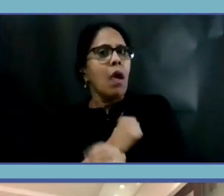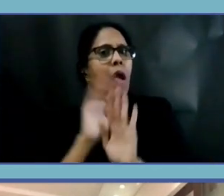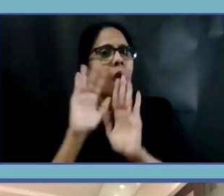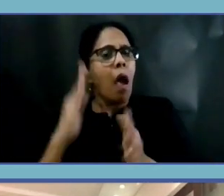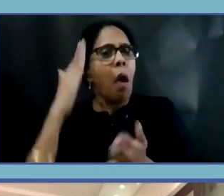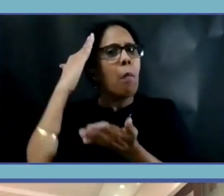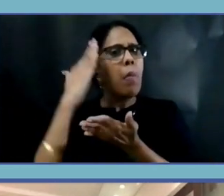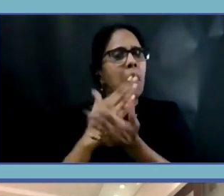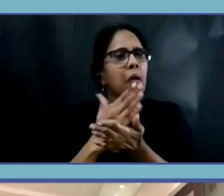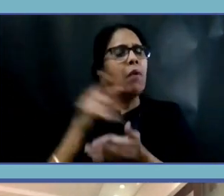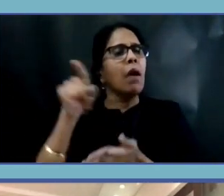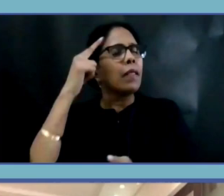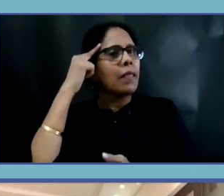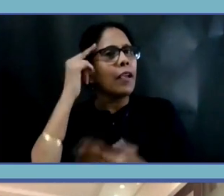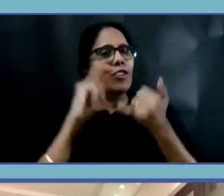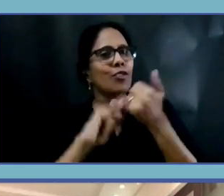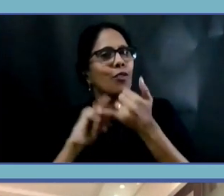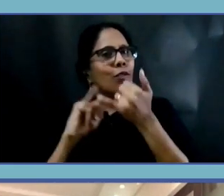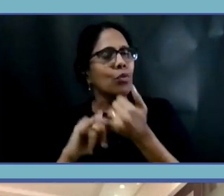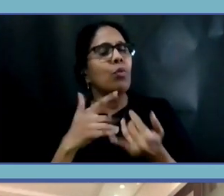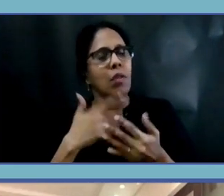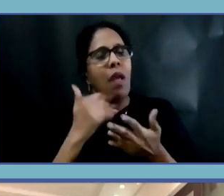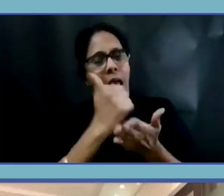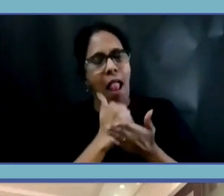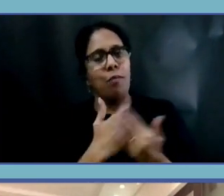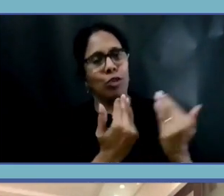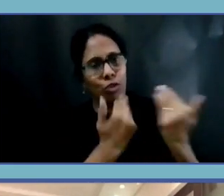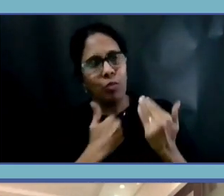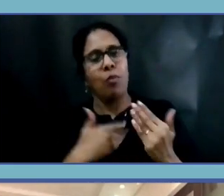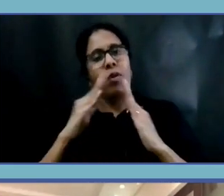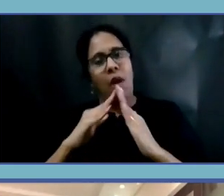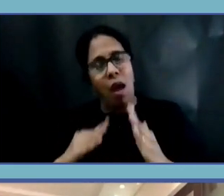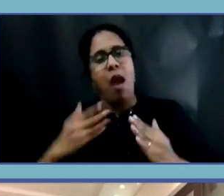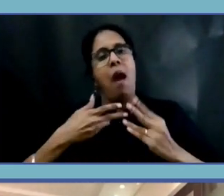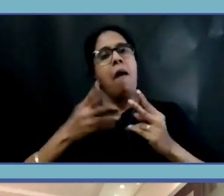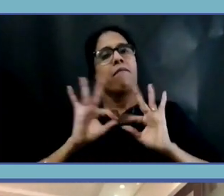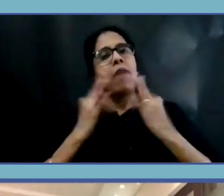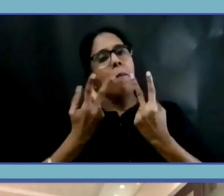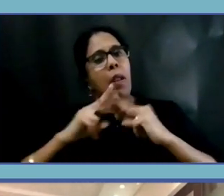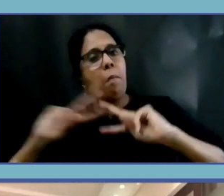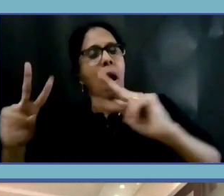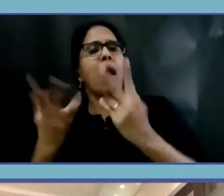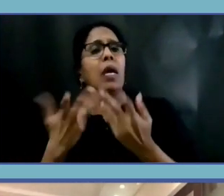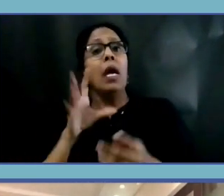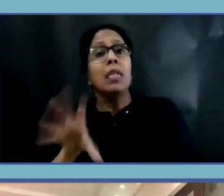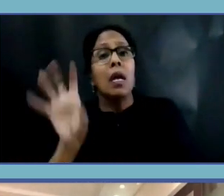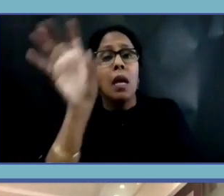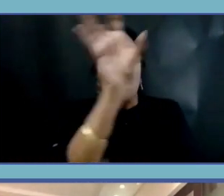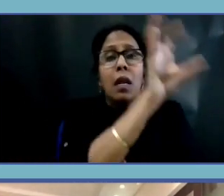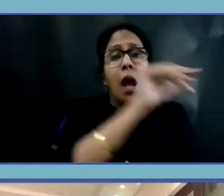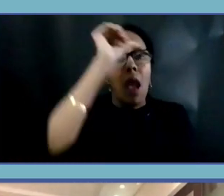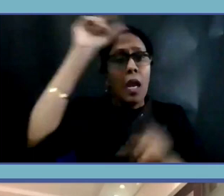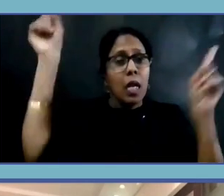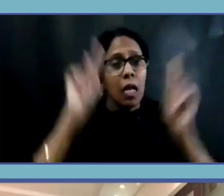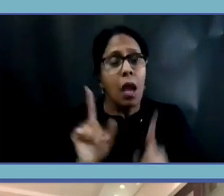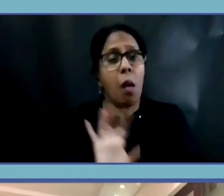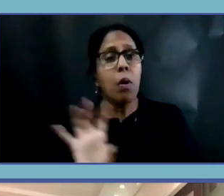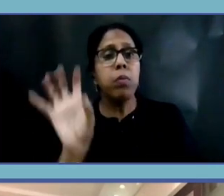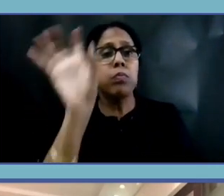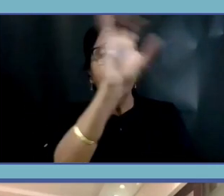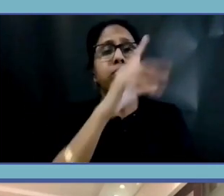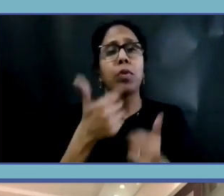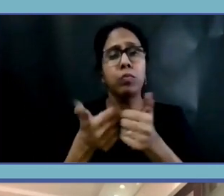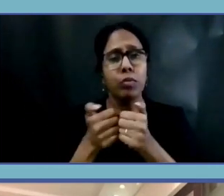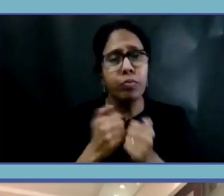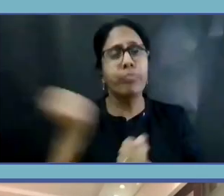send us back to their families. You know, then from people from all different states, all over India, they started messaging me on my